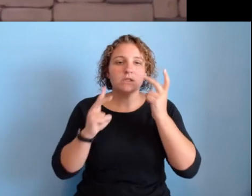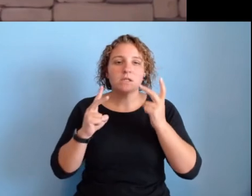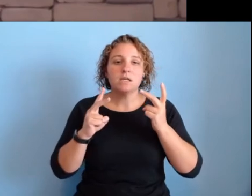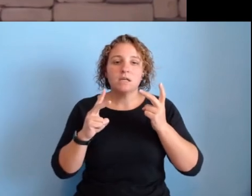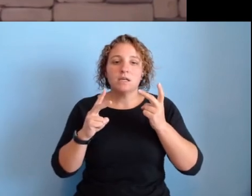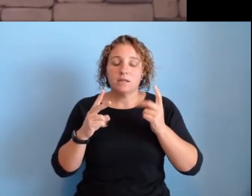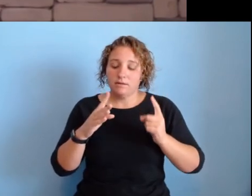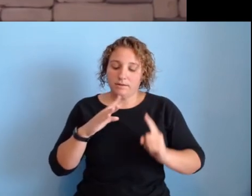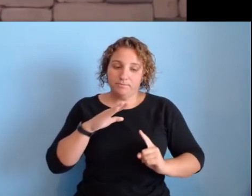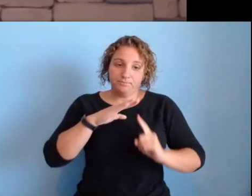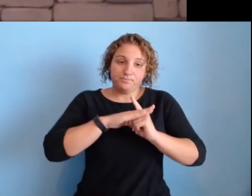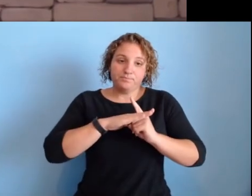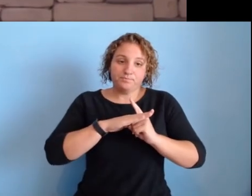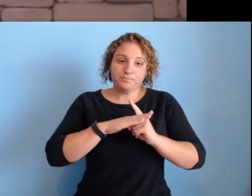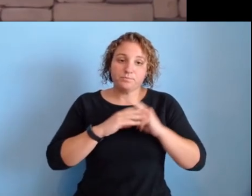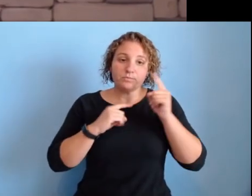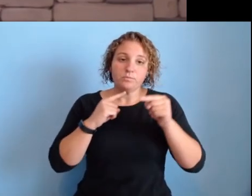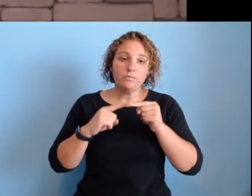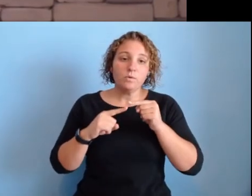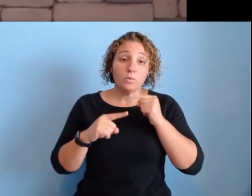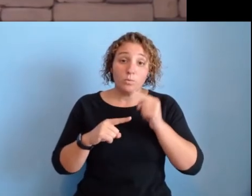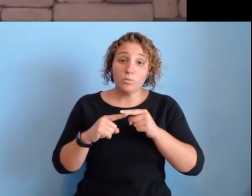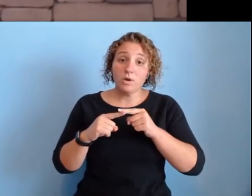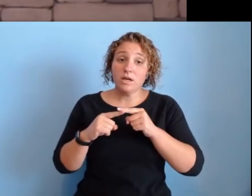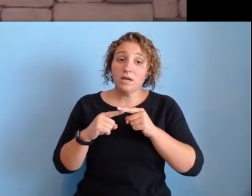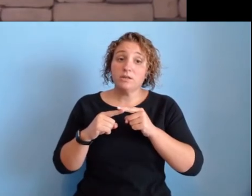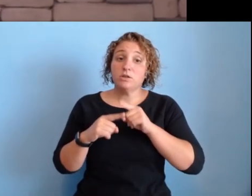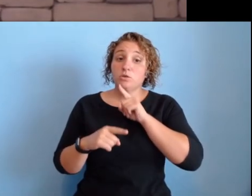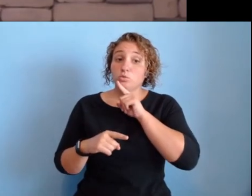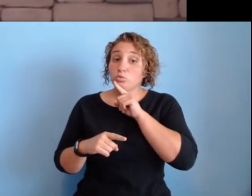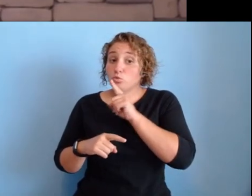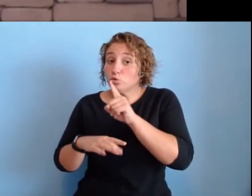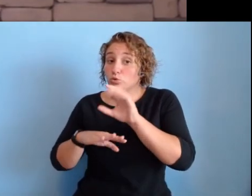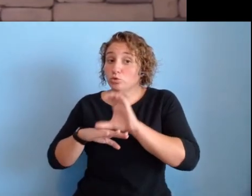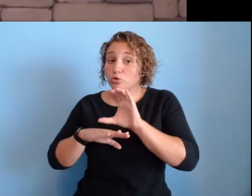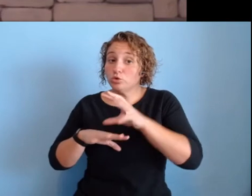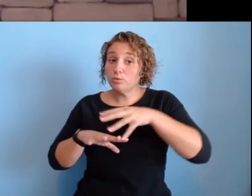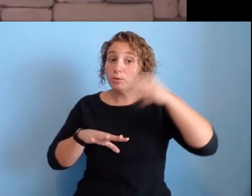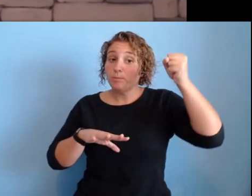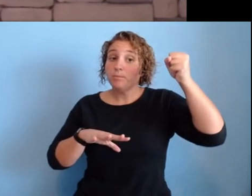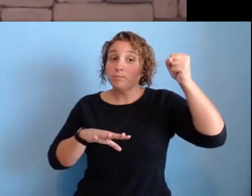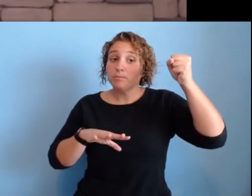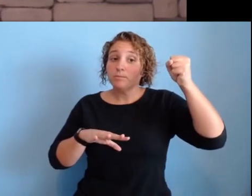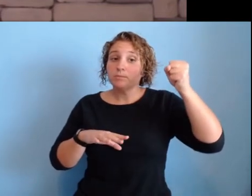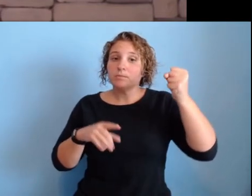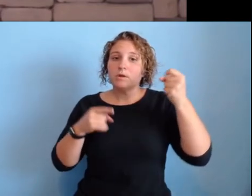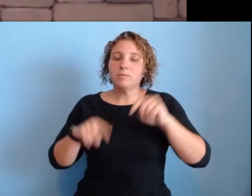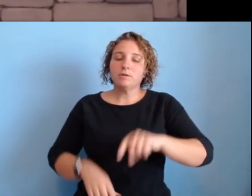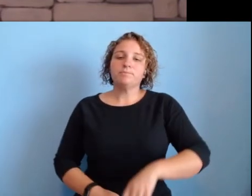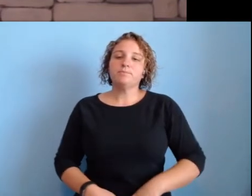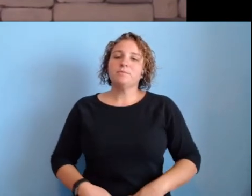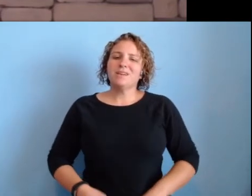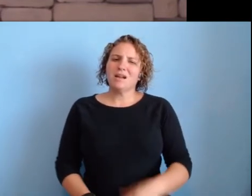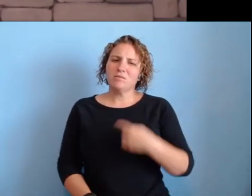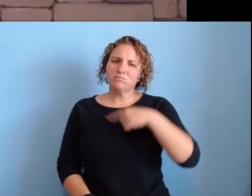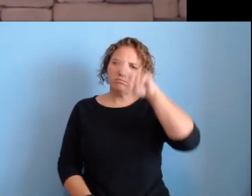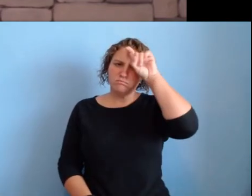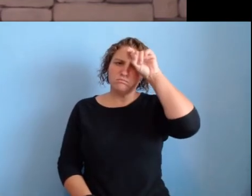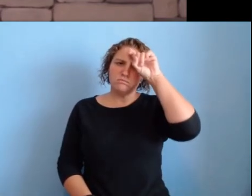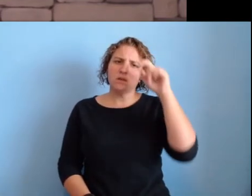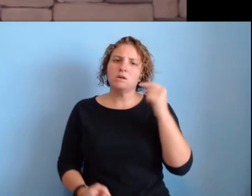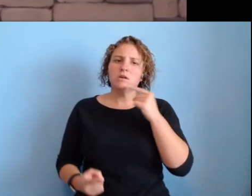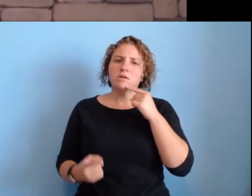the true church has been removed. And I have an honest question for you that hit me afterward, and that is, how quiet do you